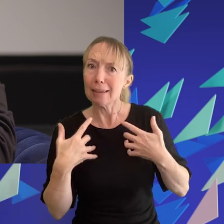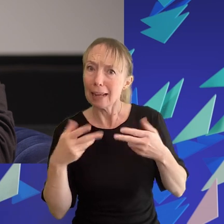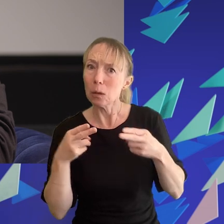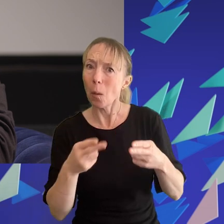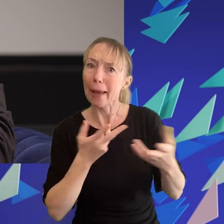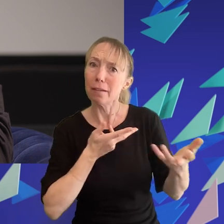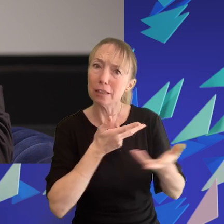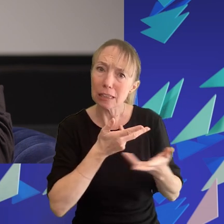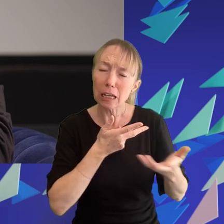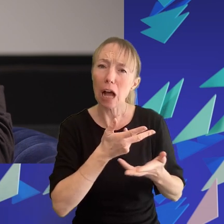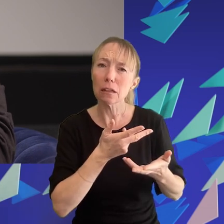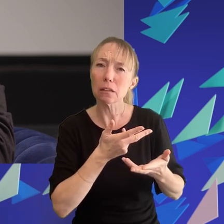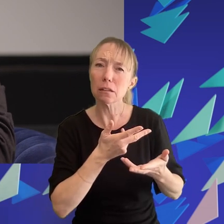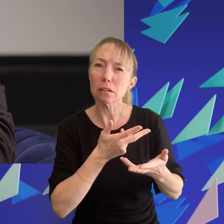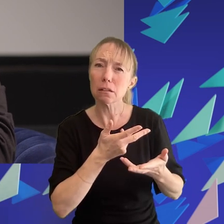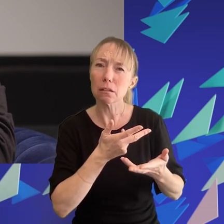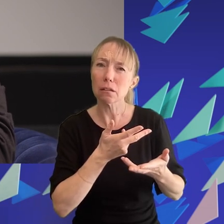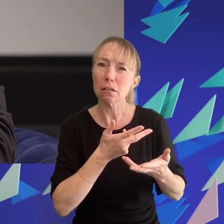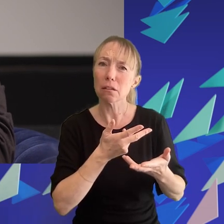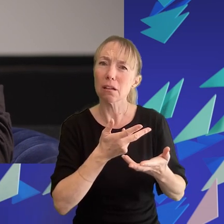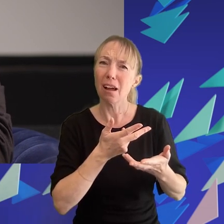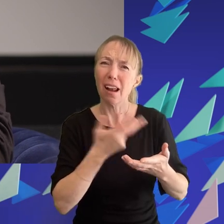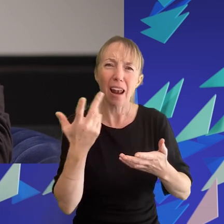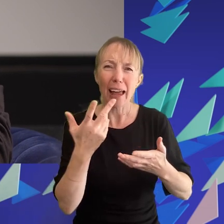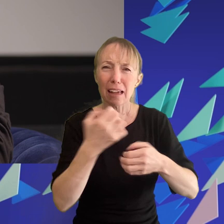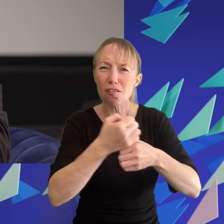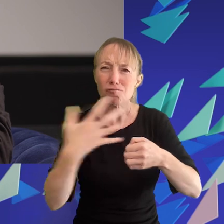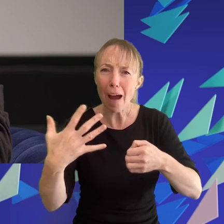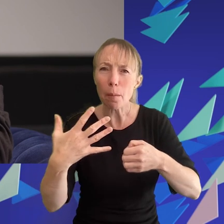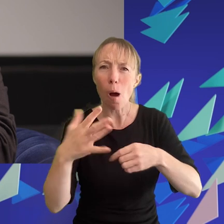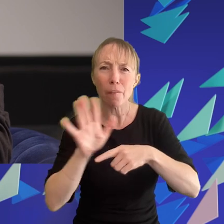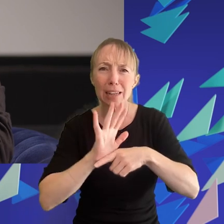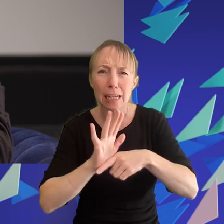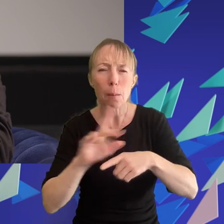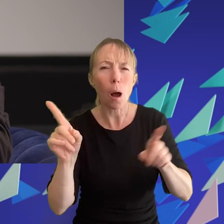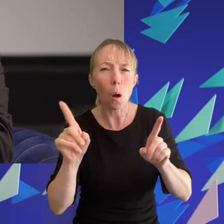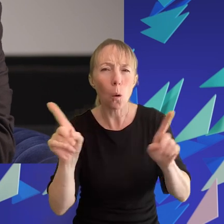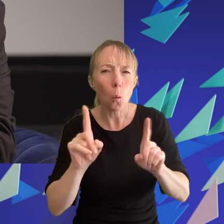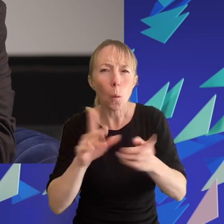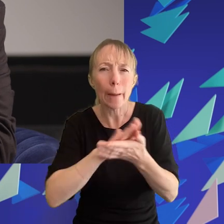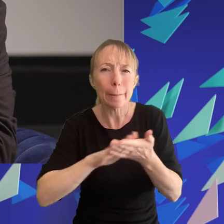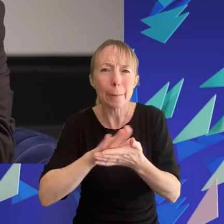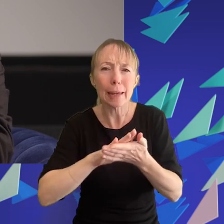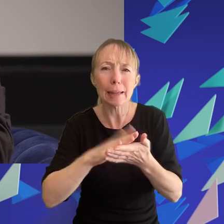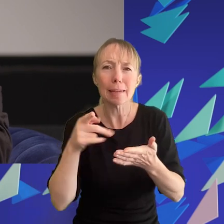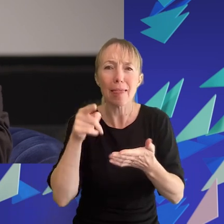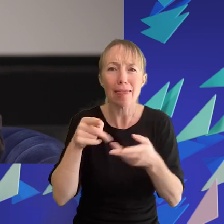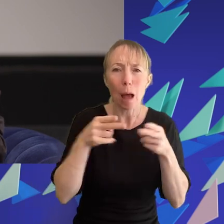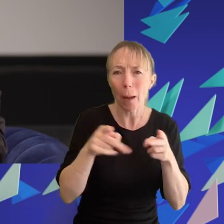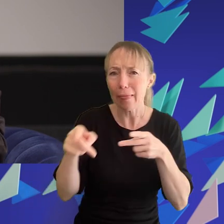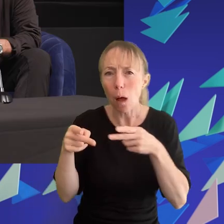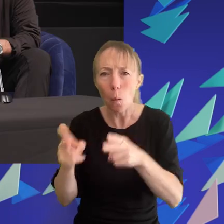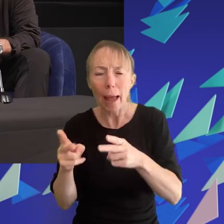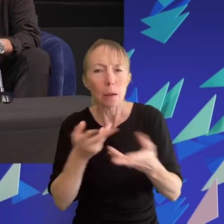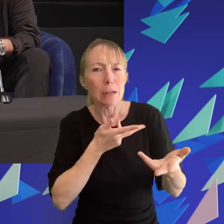by discussing, you know, grammatic cinemas. I mean, what really means to be doing this, why this.